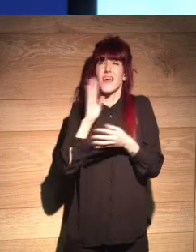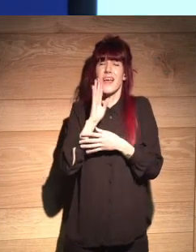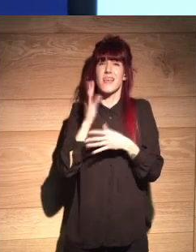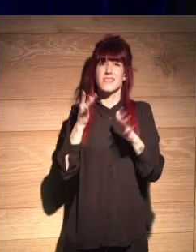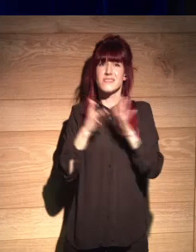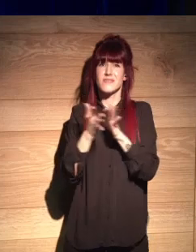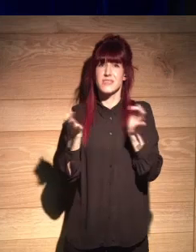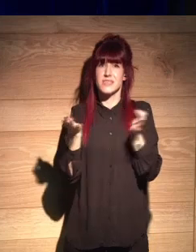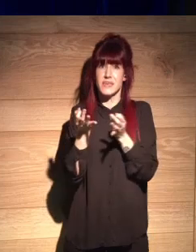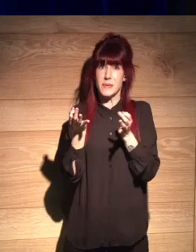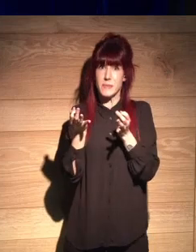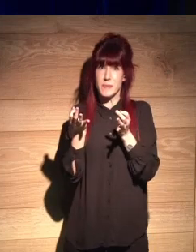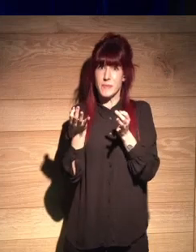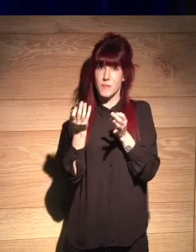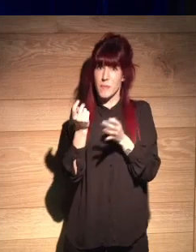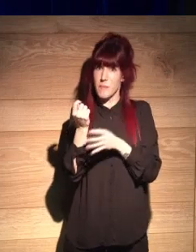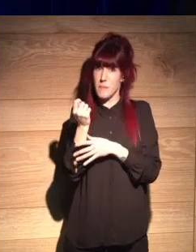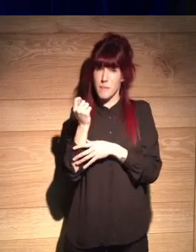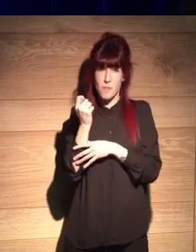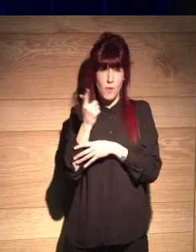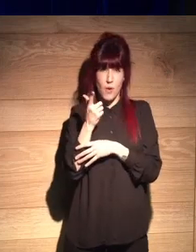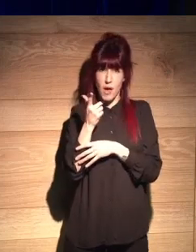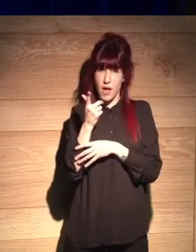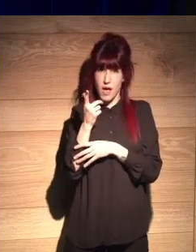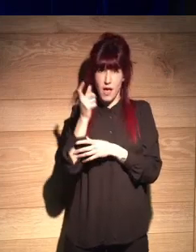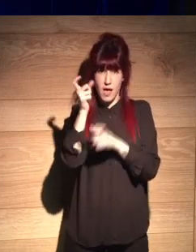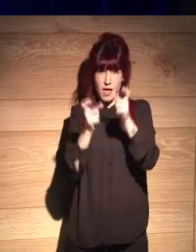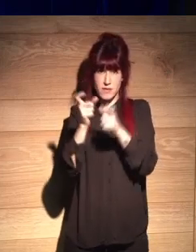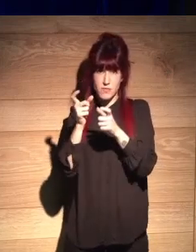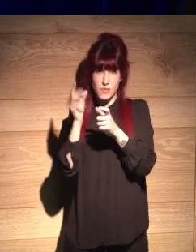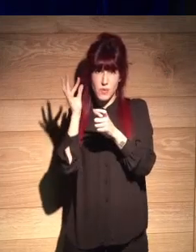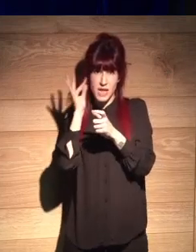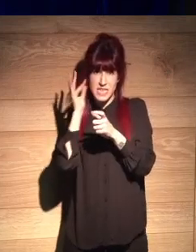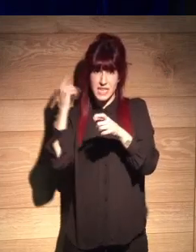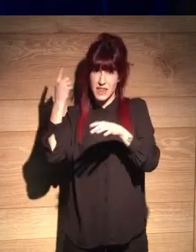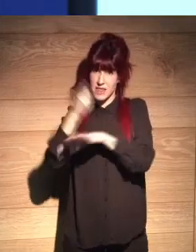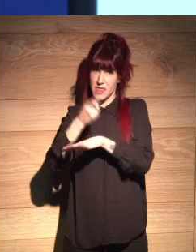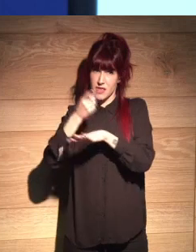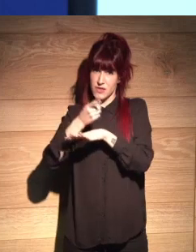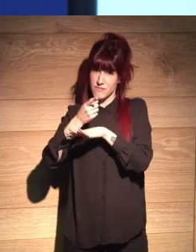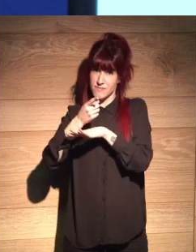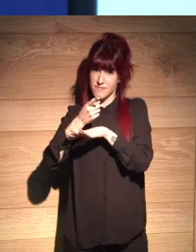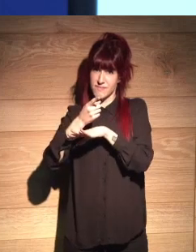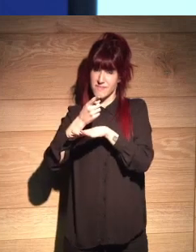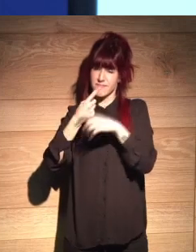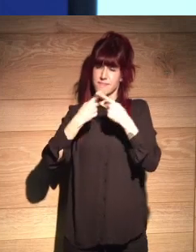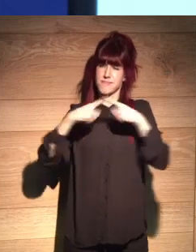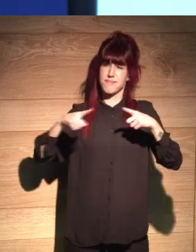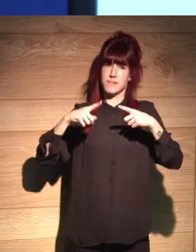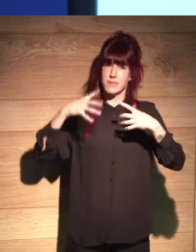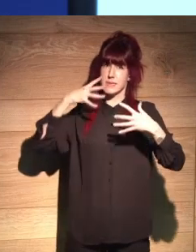small share of female in management won't really make a difference. But when we see an impact in the threshold